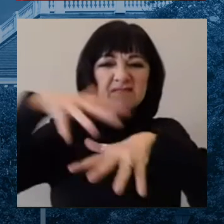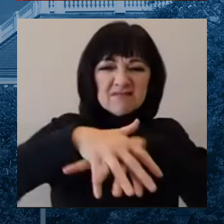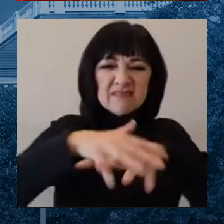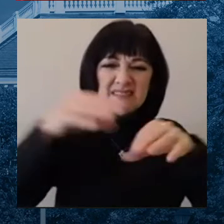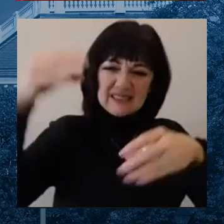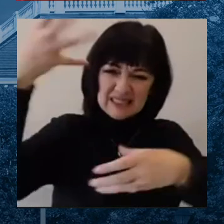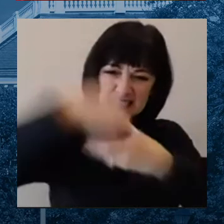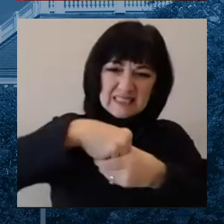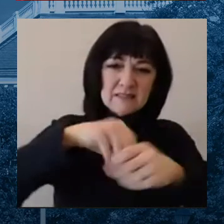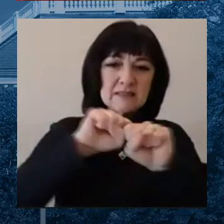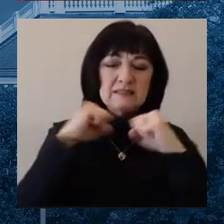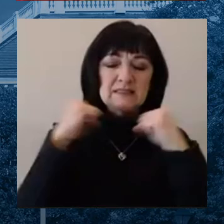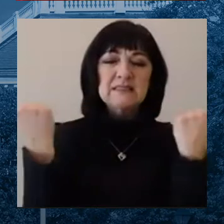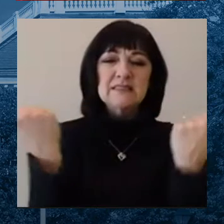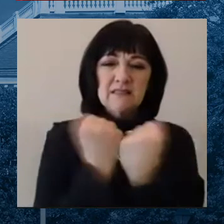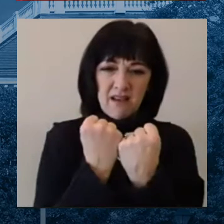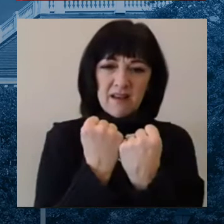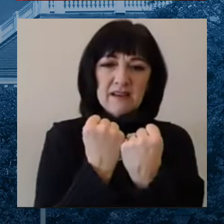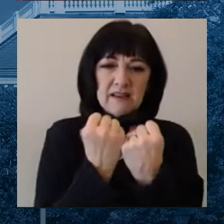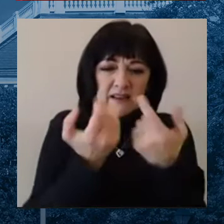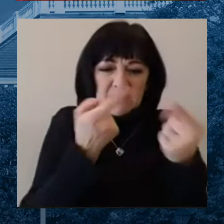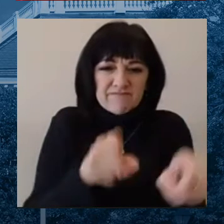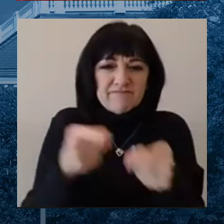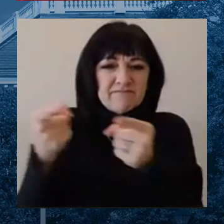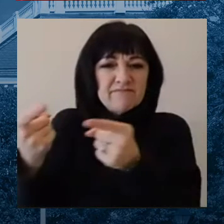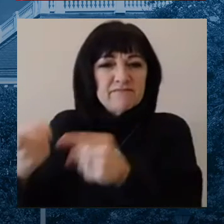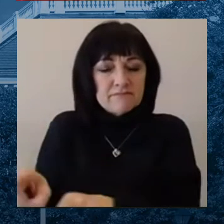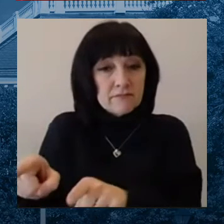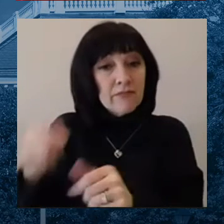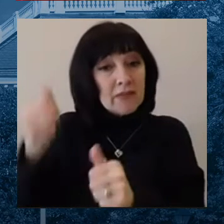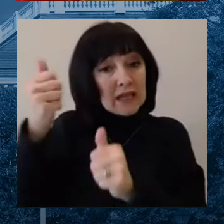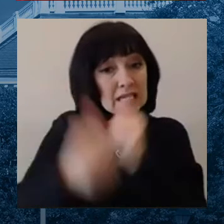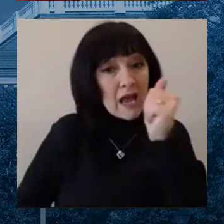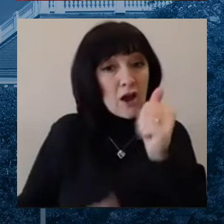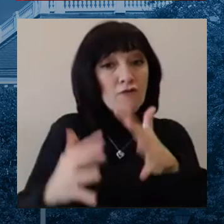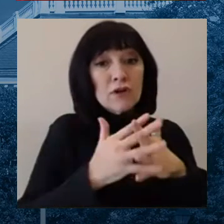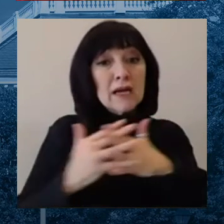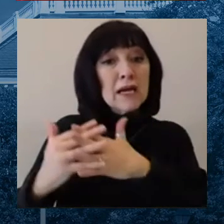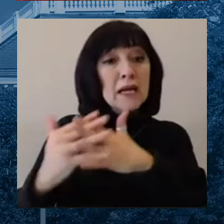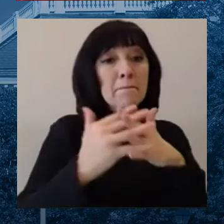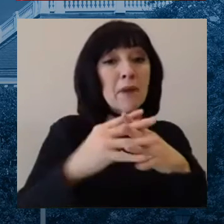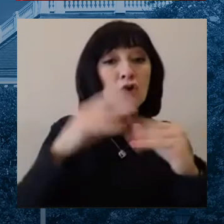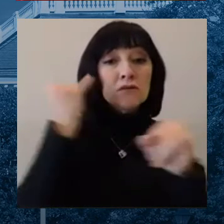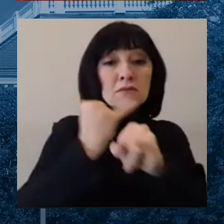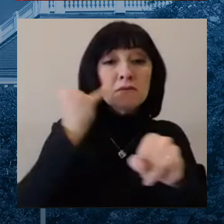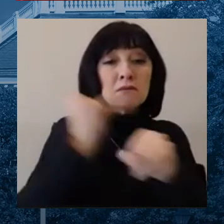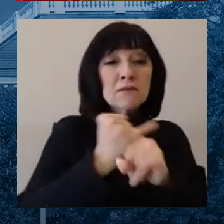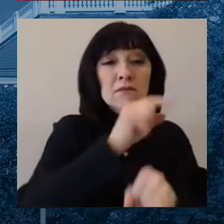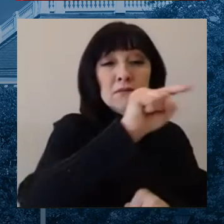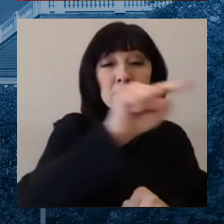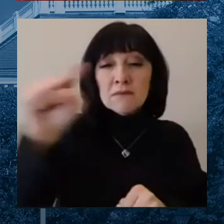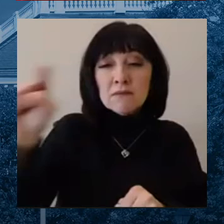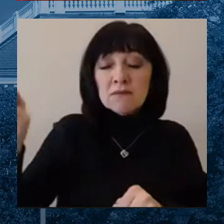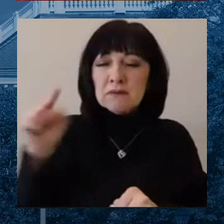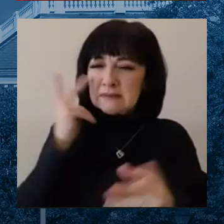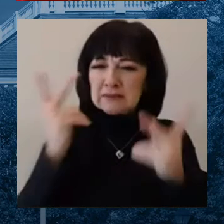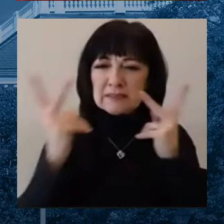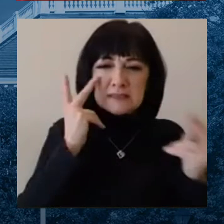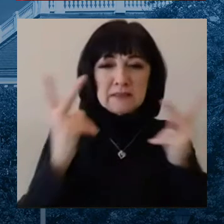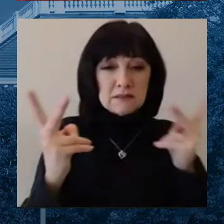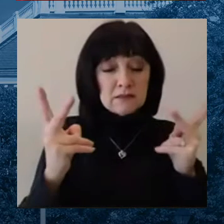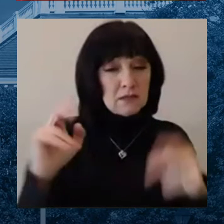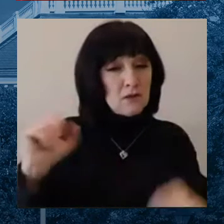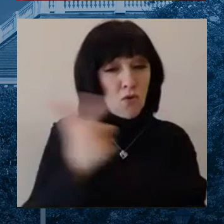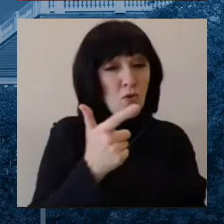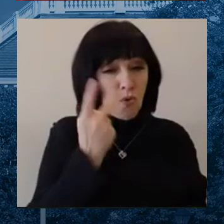society, in every American institution. The world watched in horror the killing